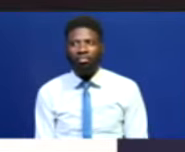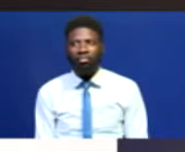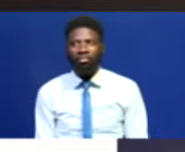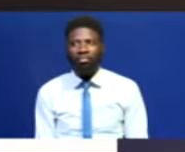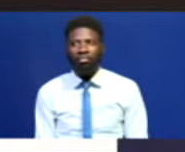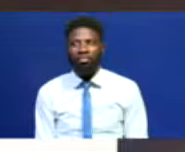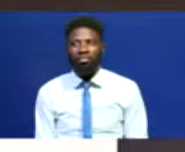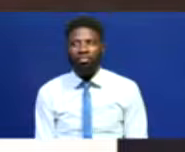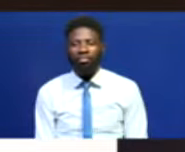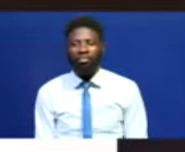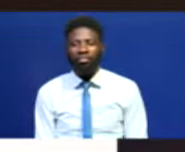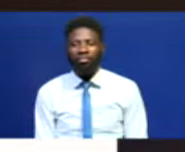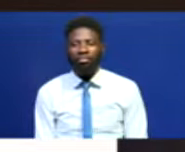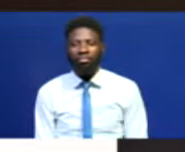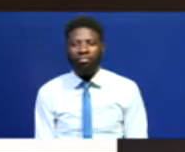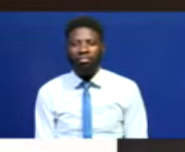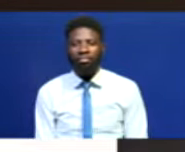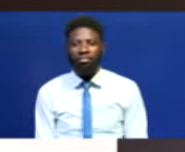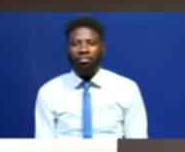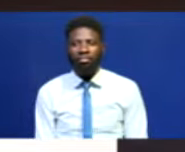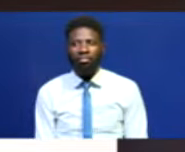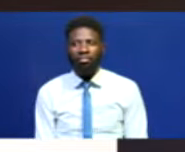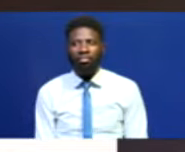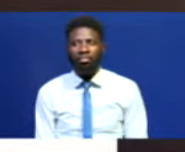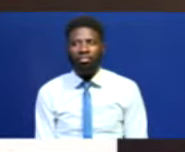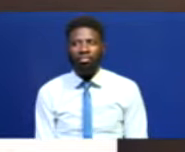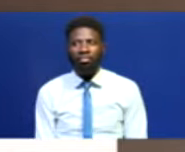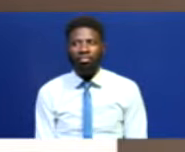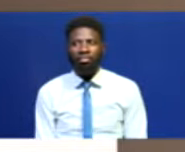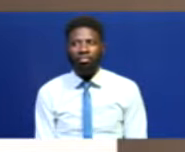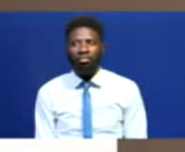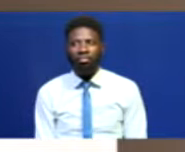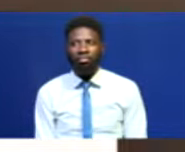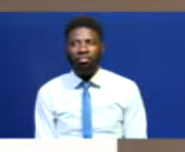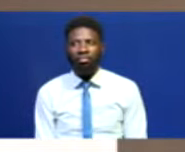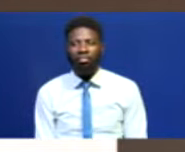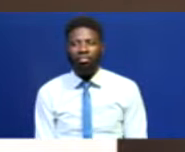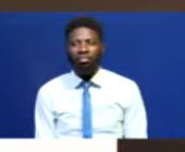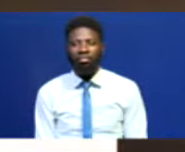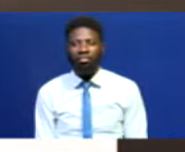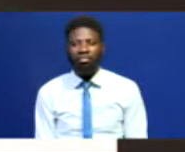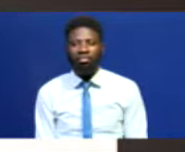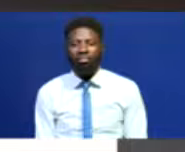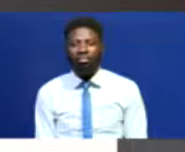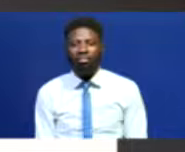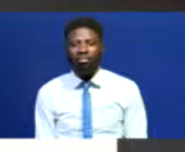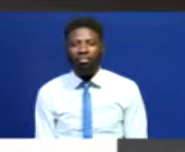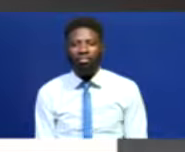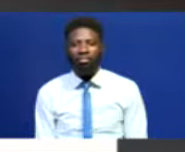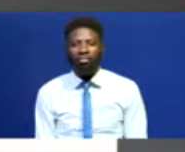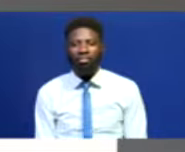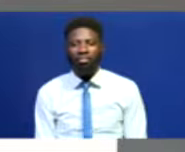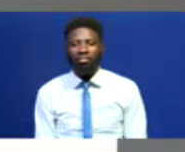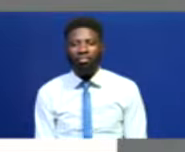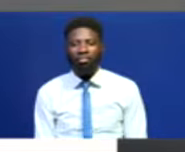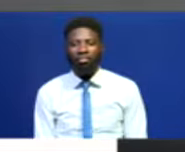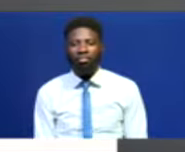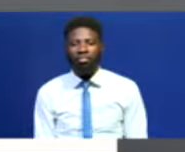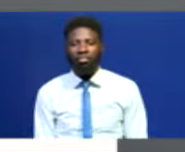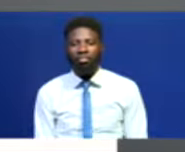inside? Energy 100%, oh, and them no fee comprehend. And them no fee understand. I'm